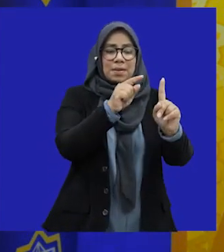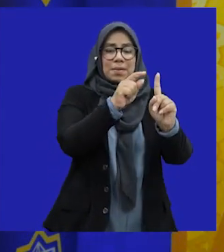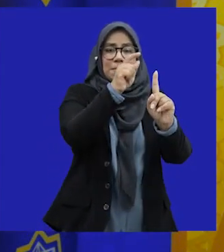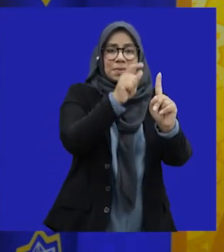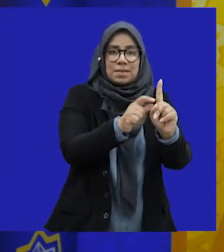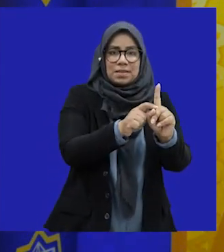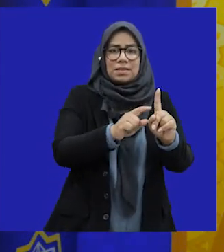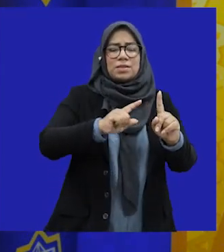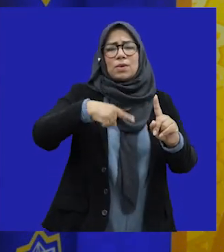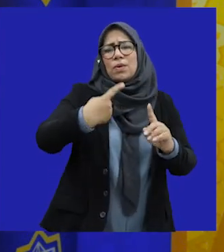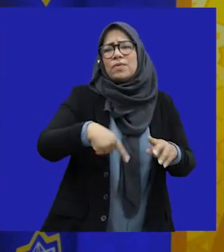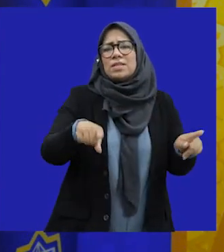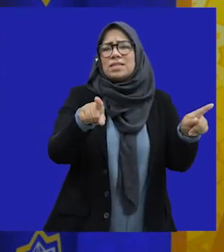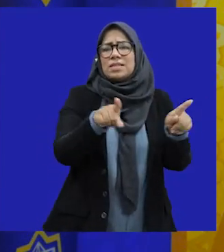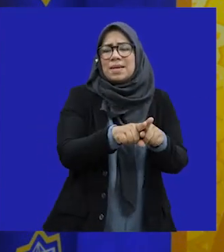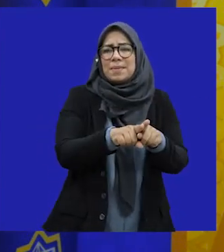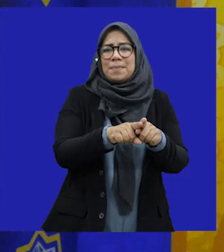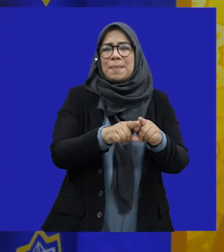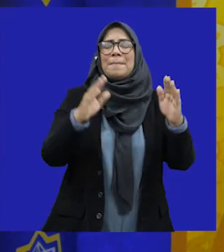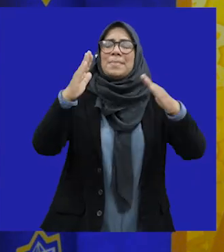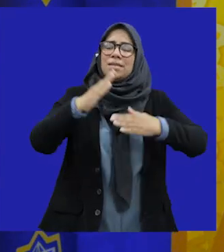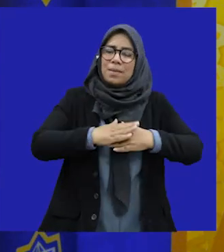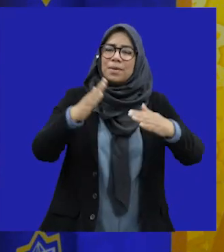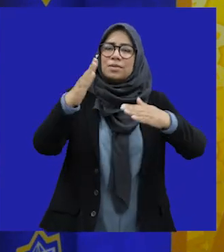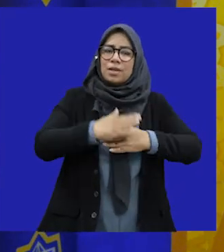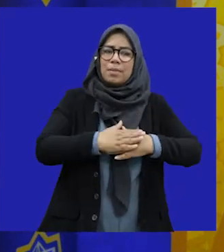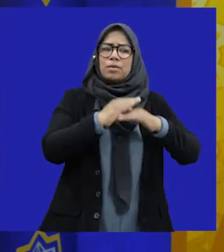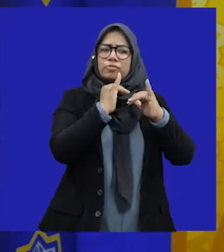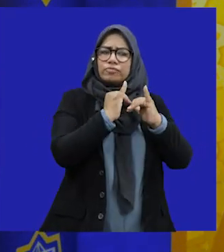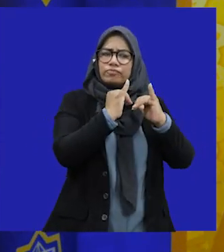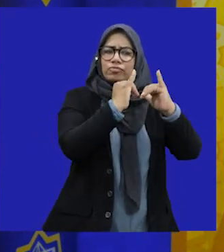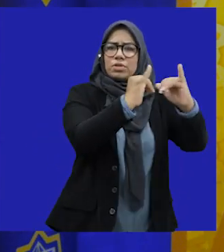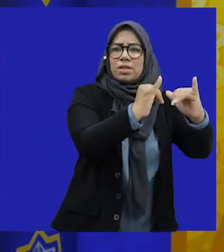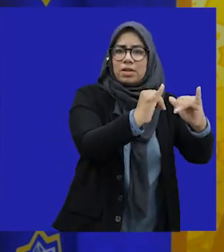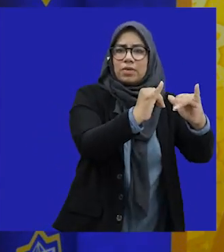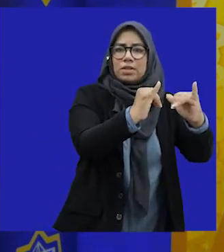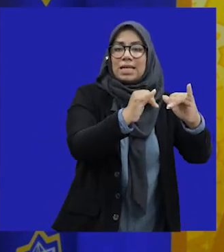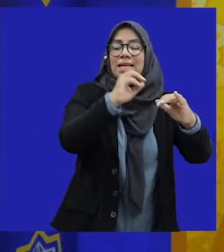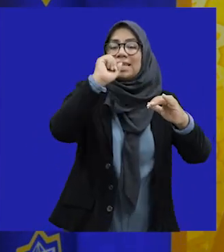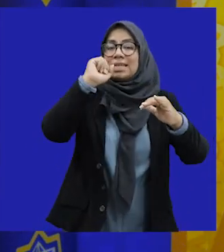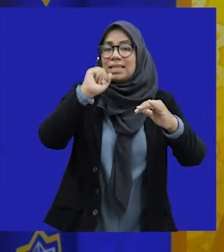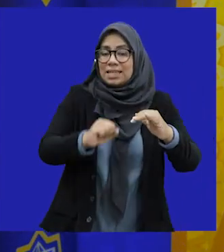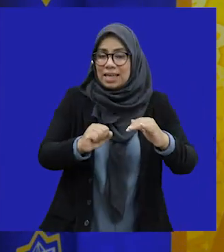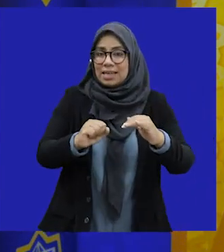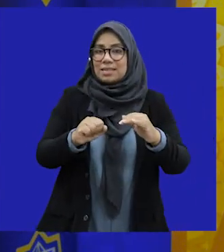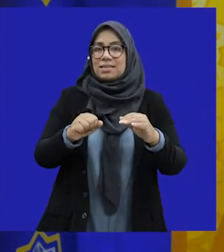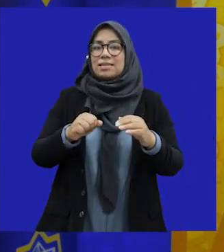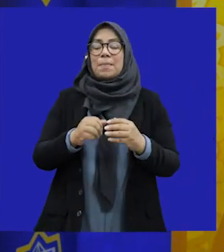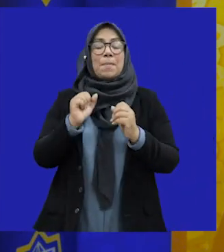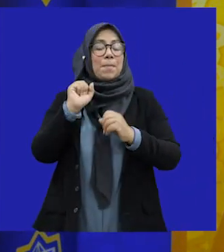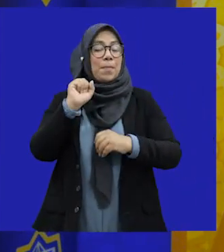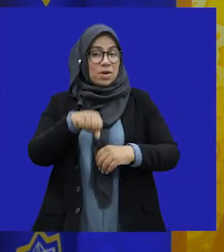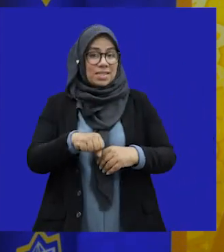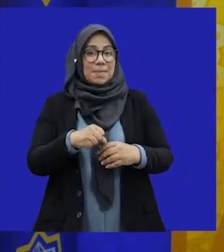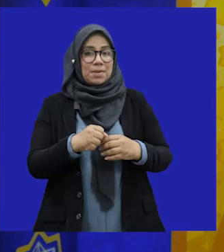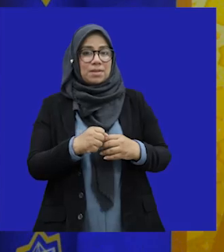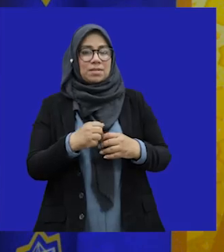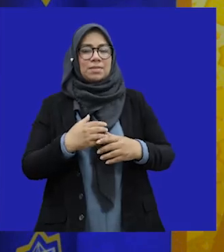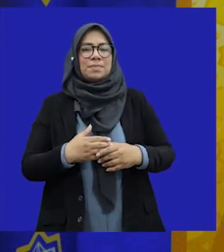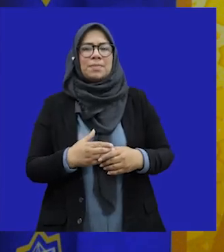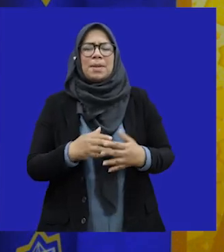yourself often to prostration, meaning prayer. Imam Nawawi rahimahullah says